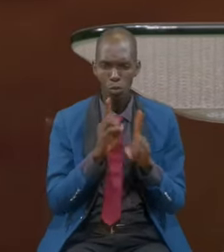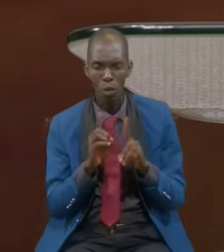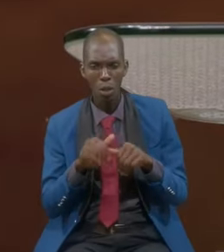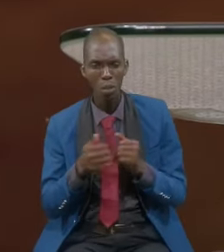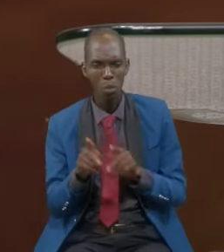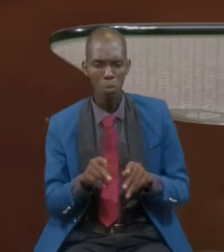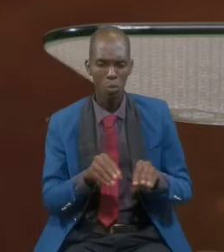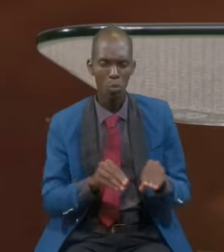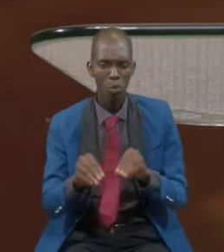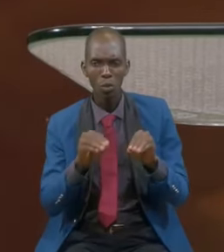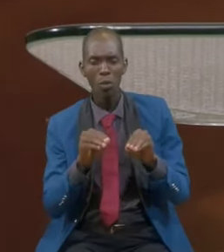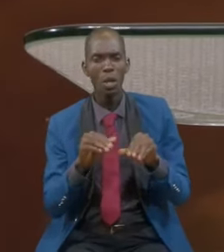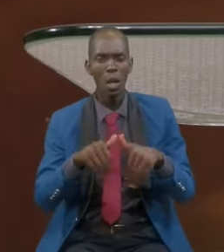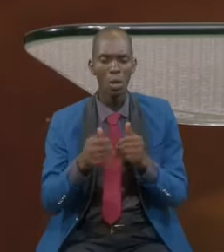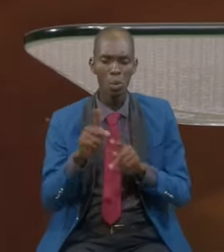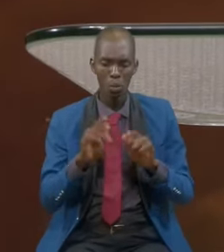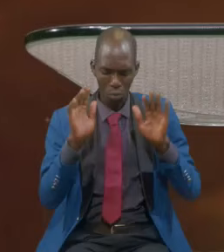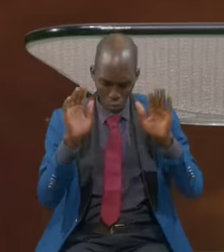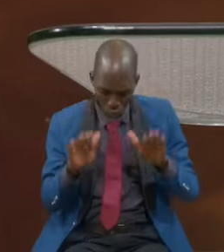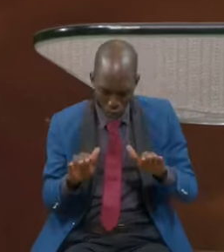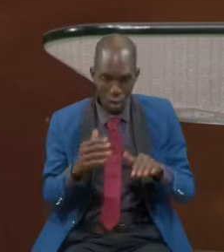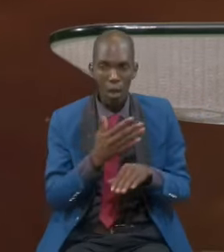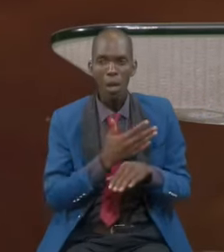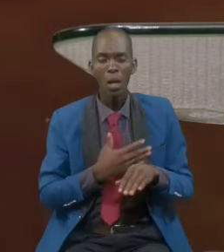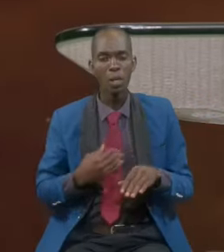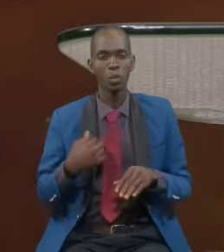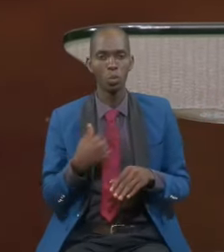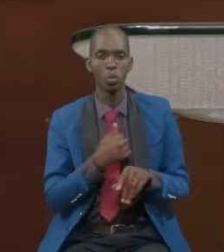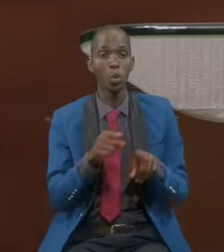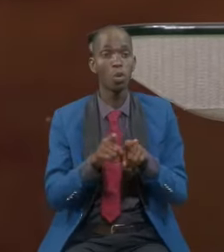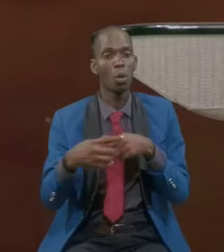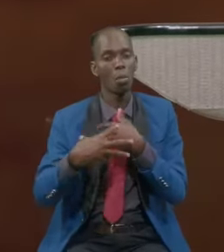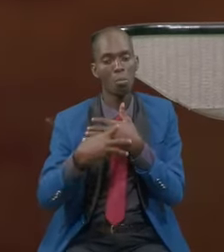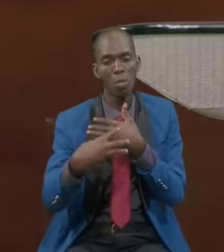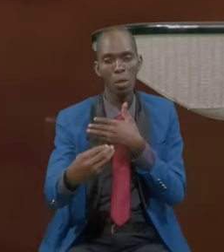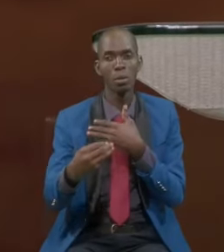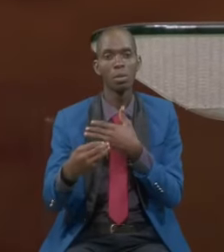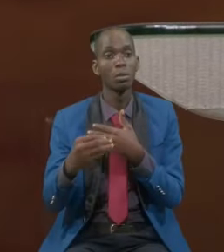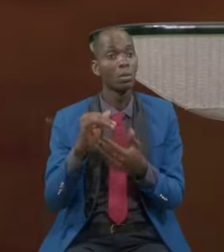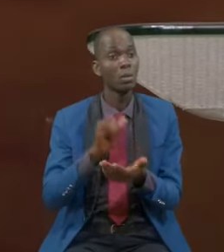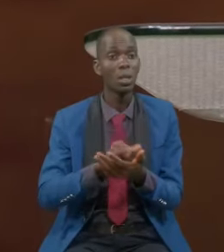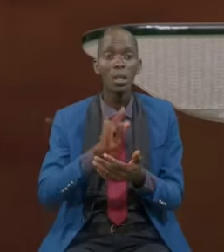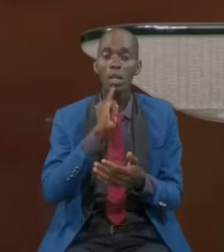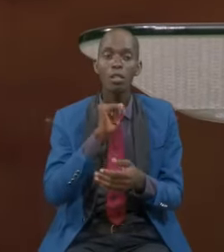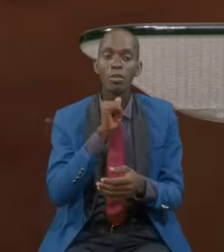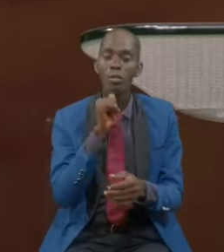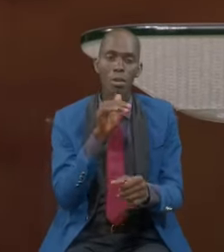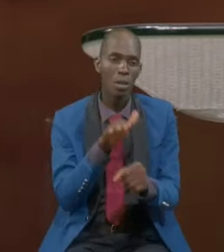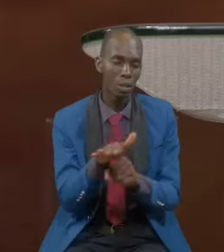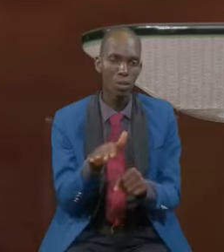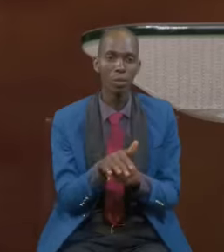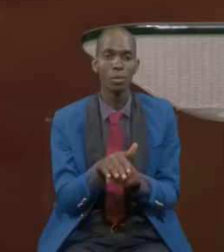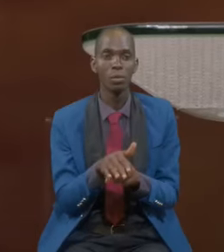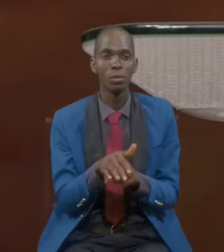bend, how they bow, and what meeting they come, so we copy them. That's not enough. That is not enough.